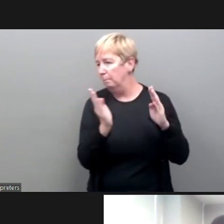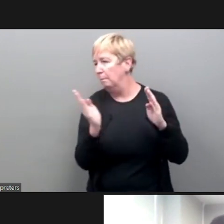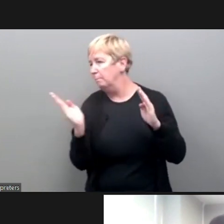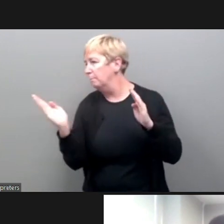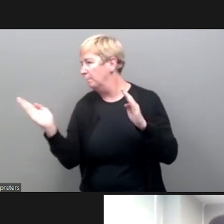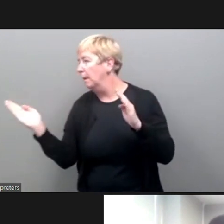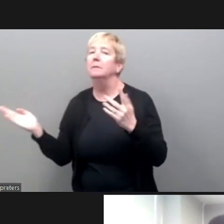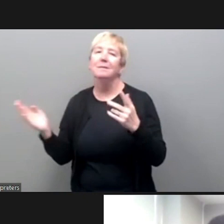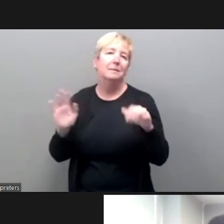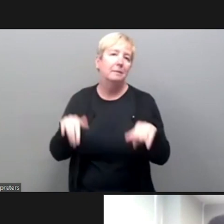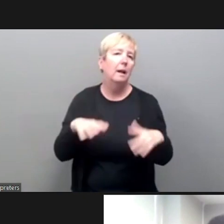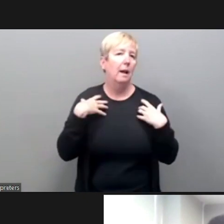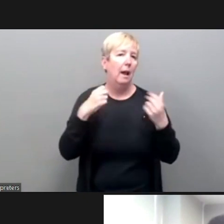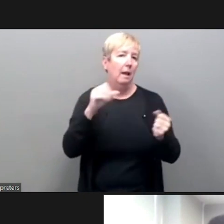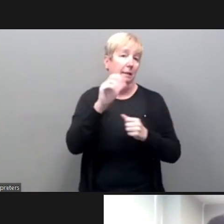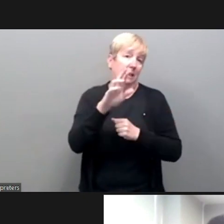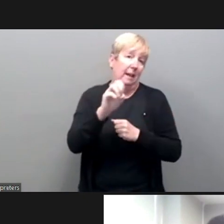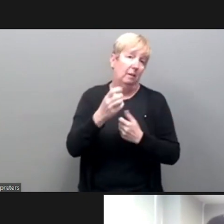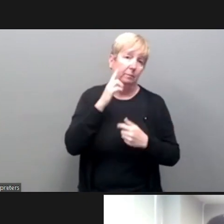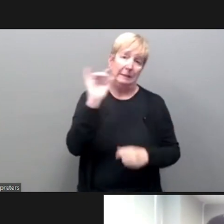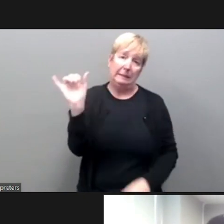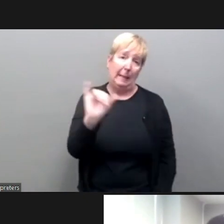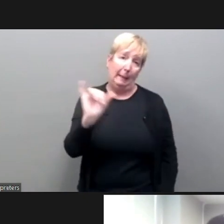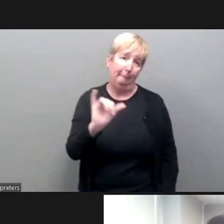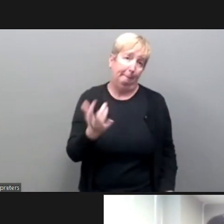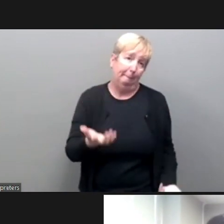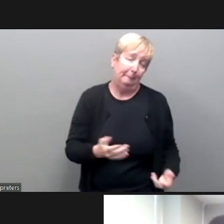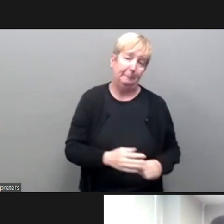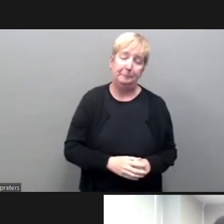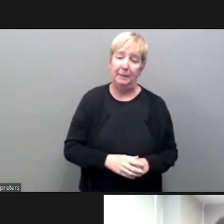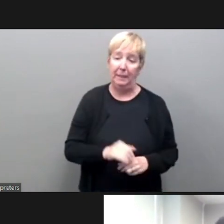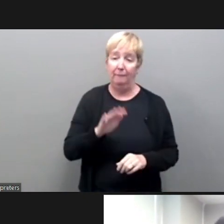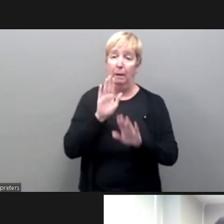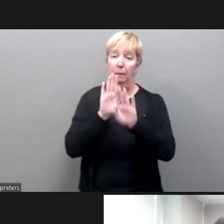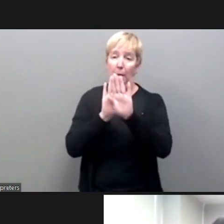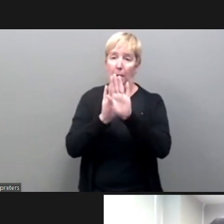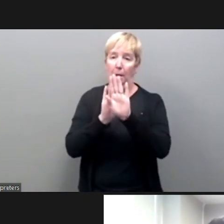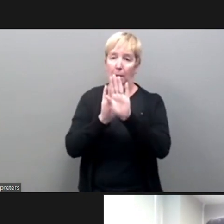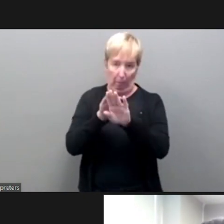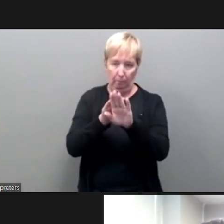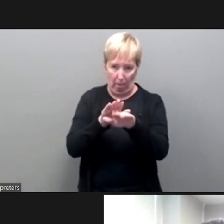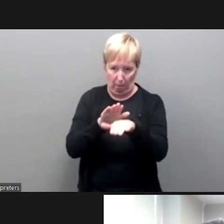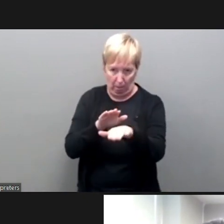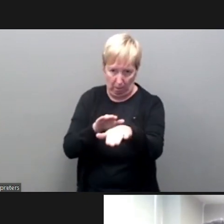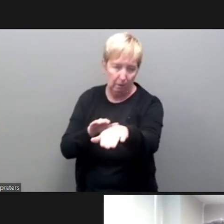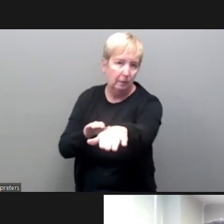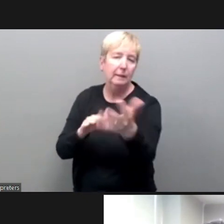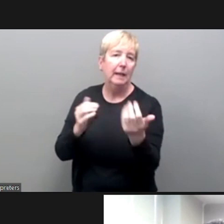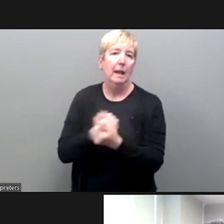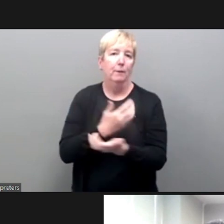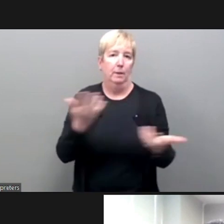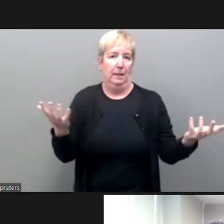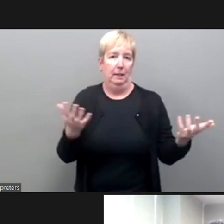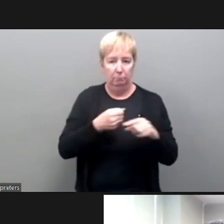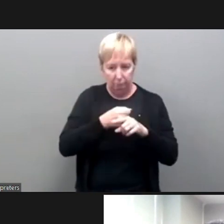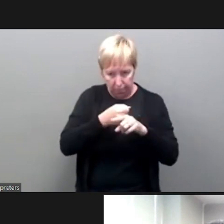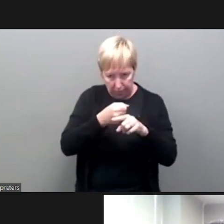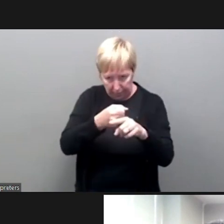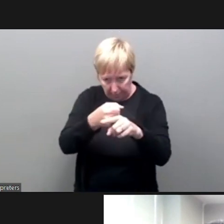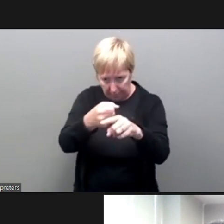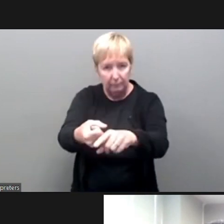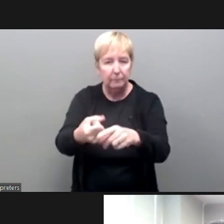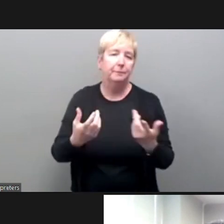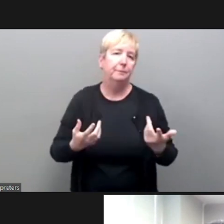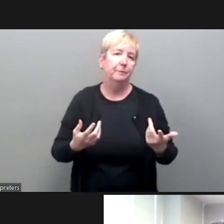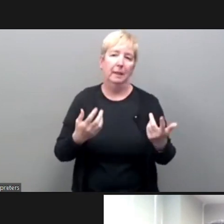Everything in healthcare is connected in that way. And so I think all of those factors are really at play